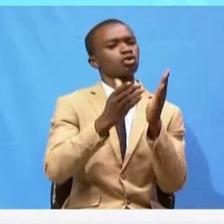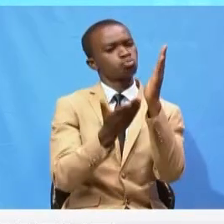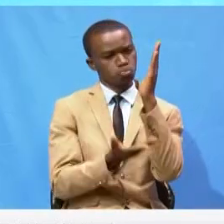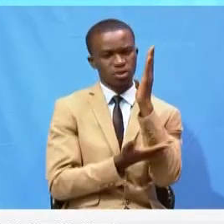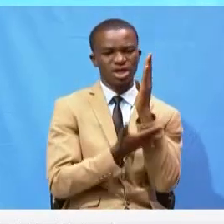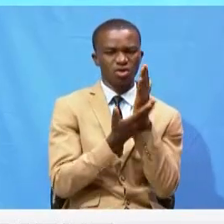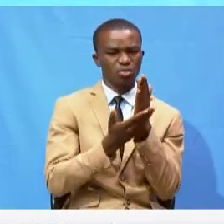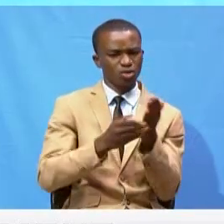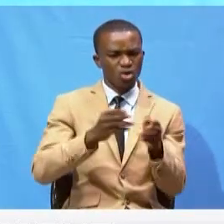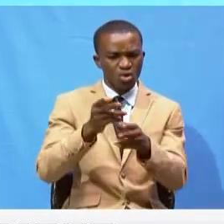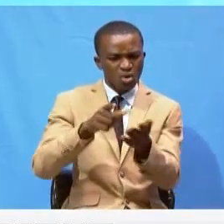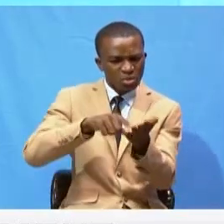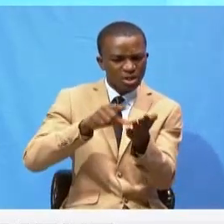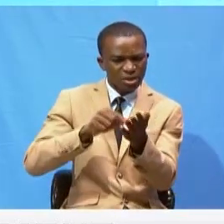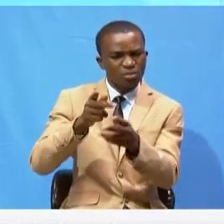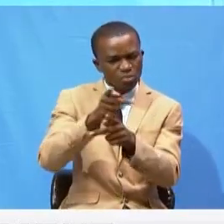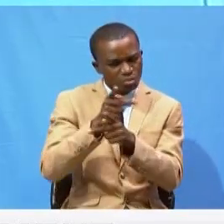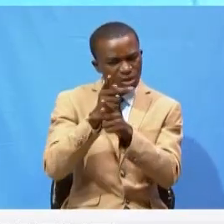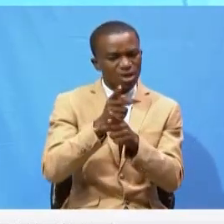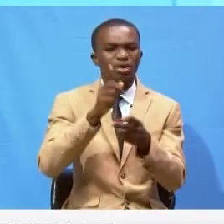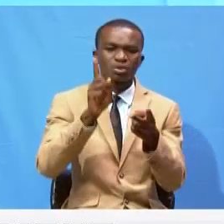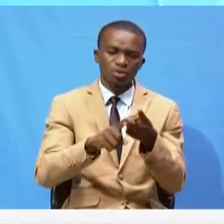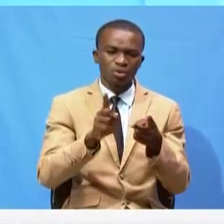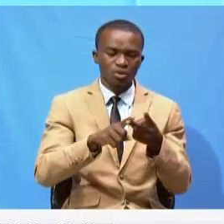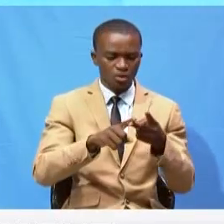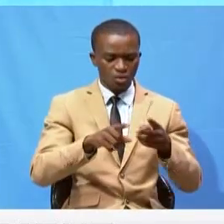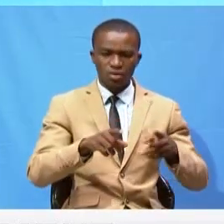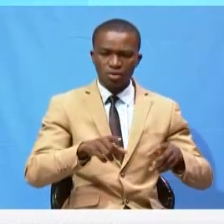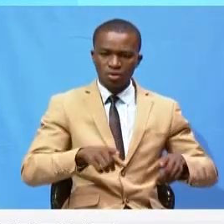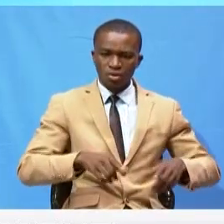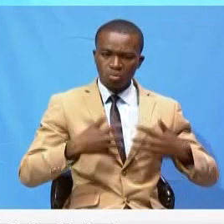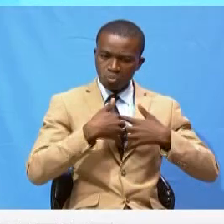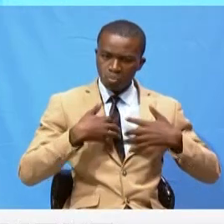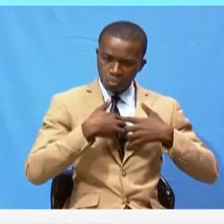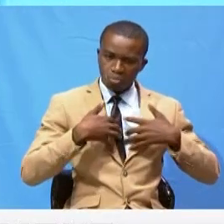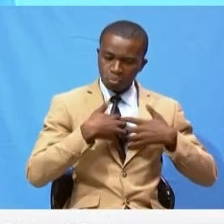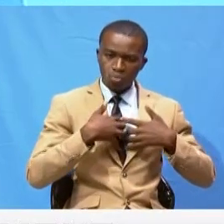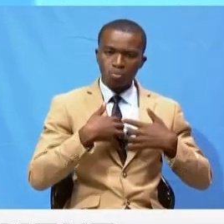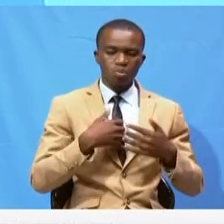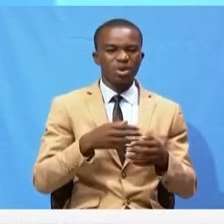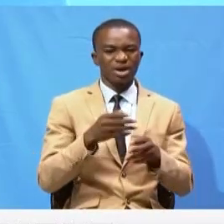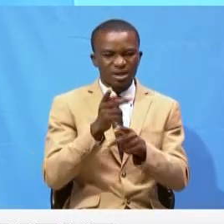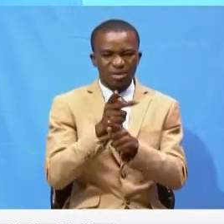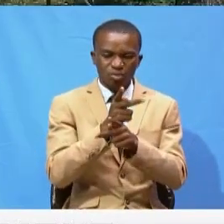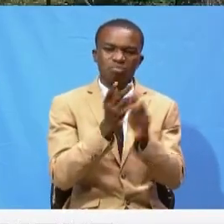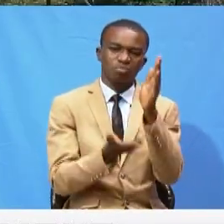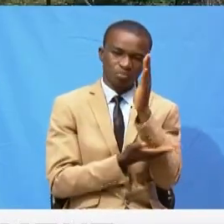poultry business and livelihood. Lakson Makoza is in Senanga and brings us this